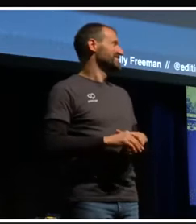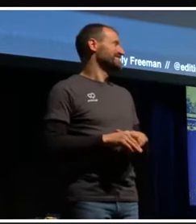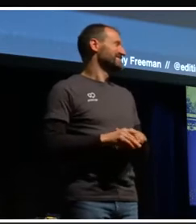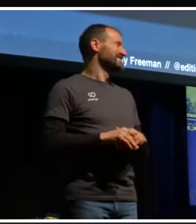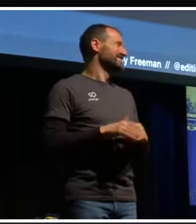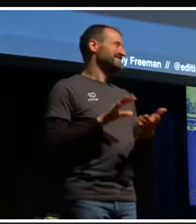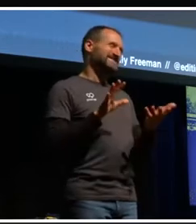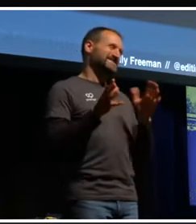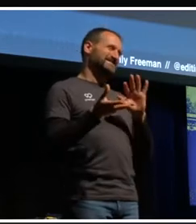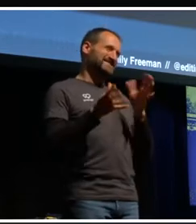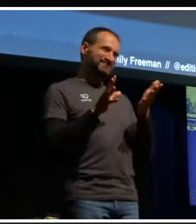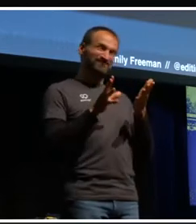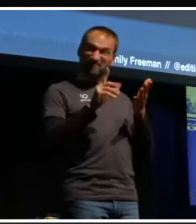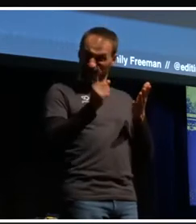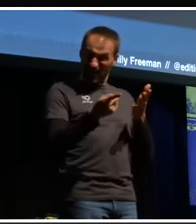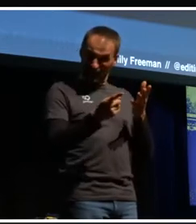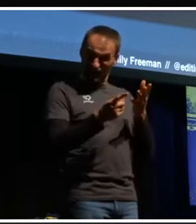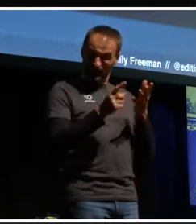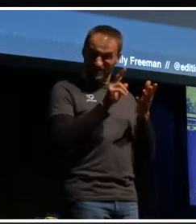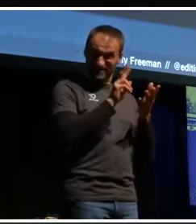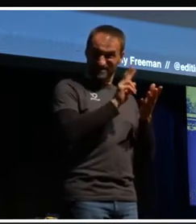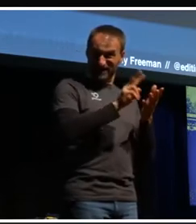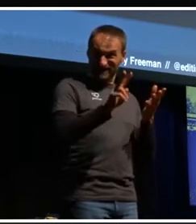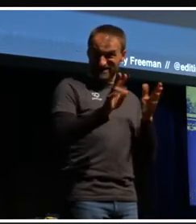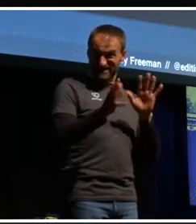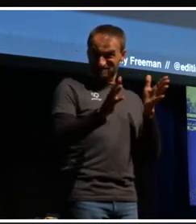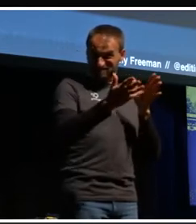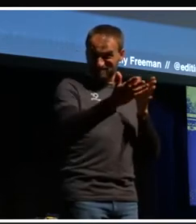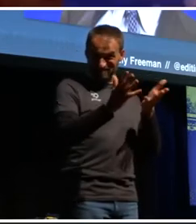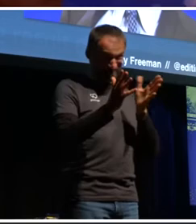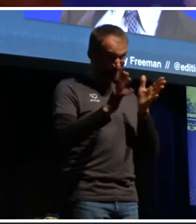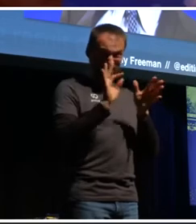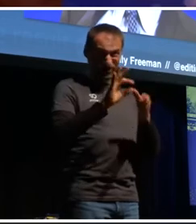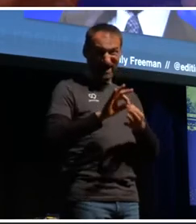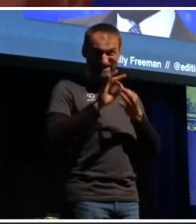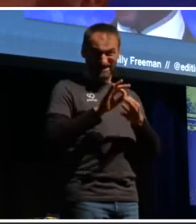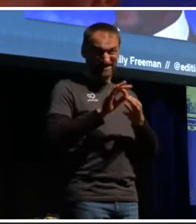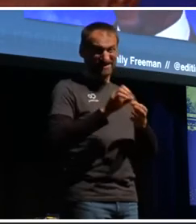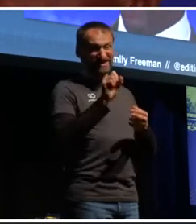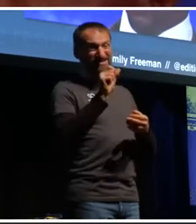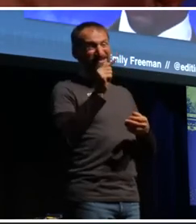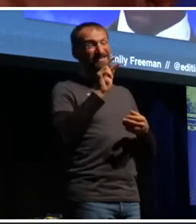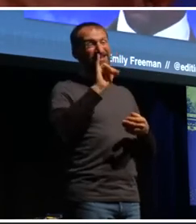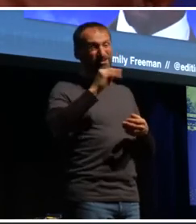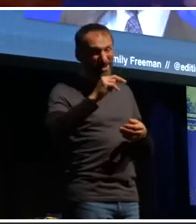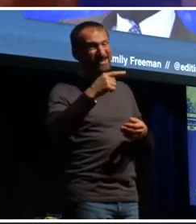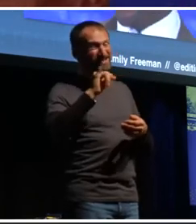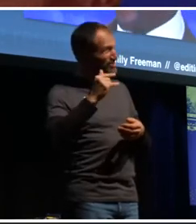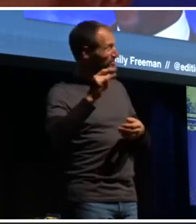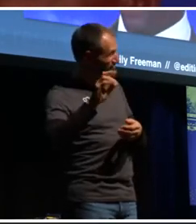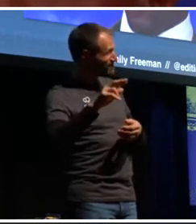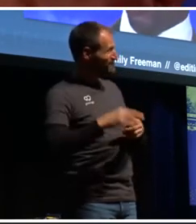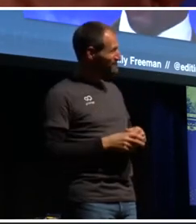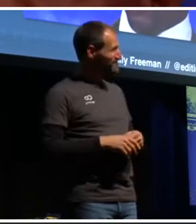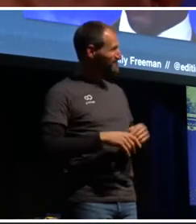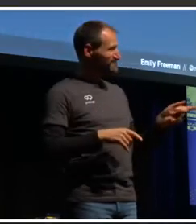That may be coming up soon. That's a good, you know, approach. So it's here. Which is a little funny.